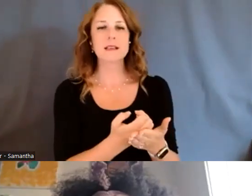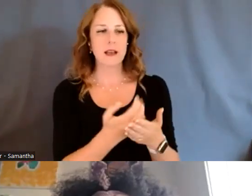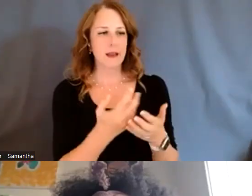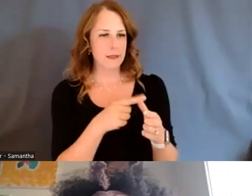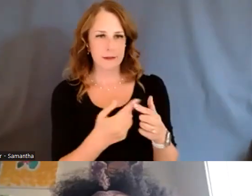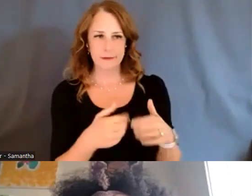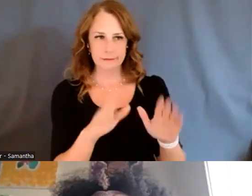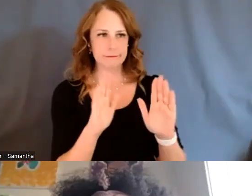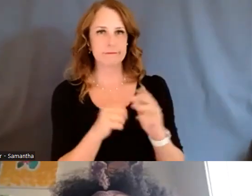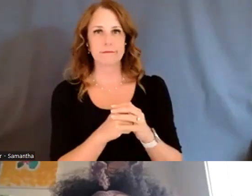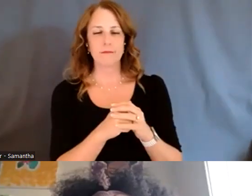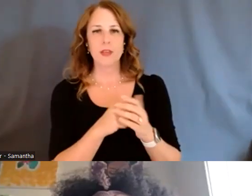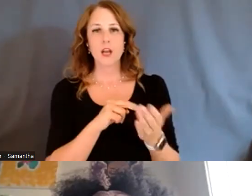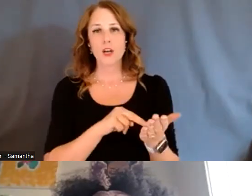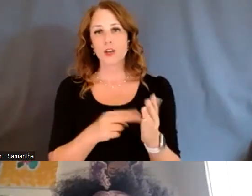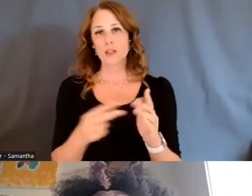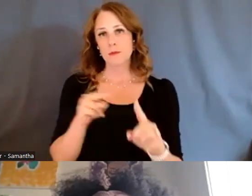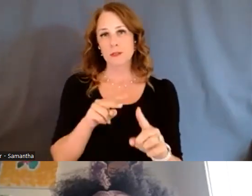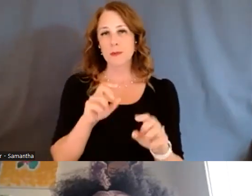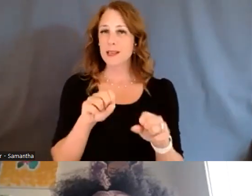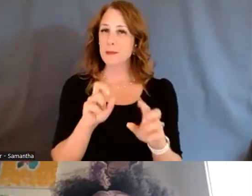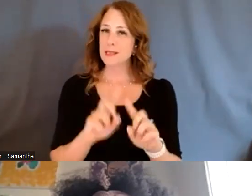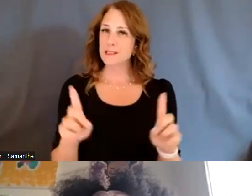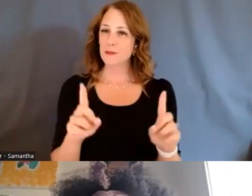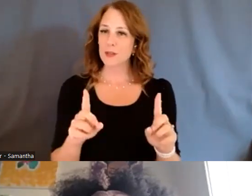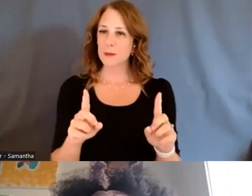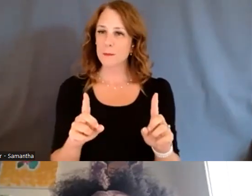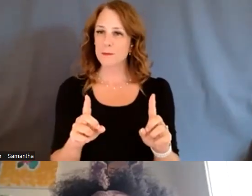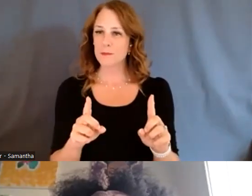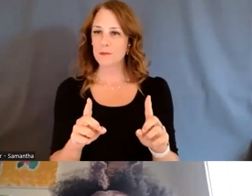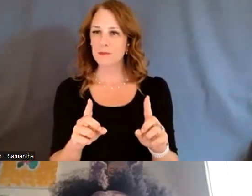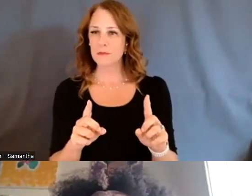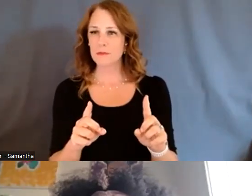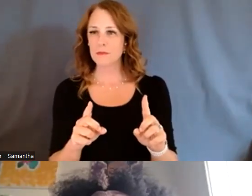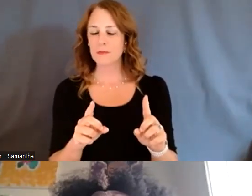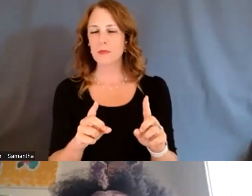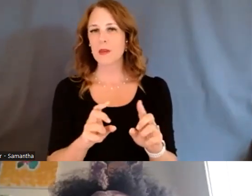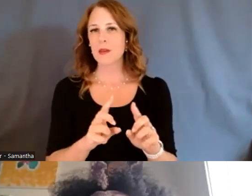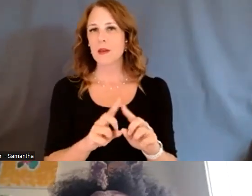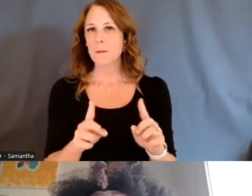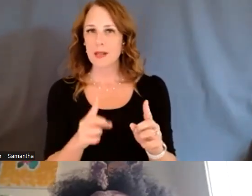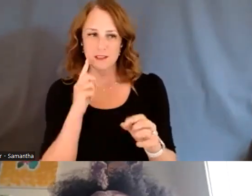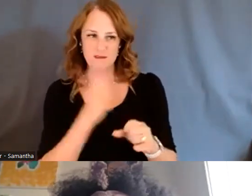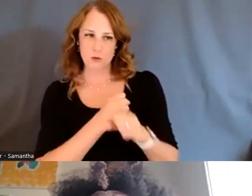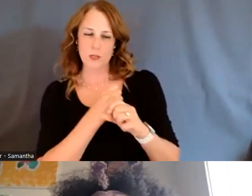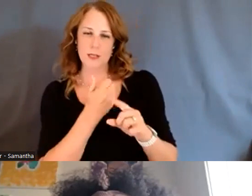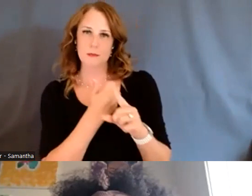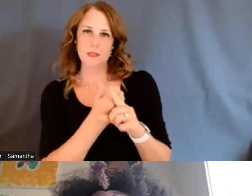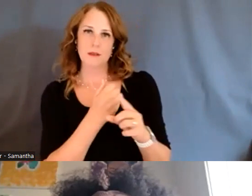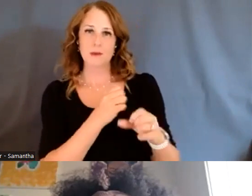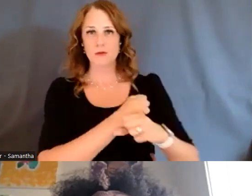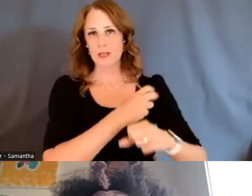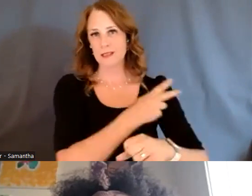So I think from a nursing perspective, that can be a little different, but it's purposeful to protect ourselves and the patients later in